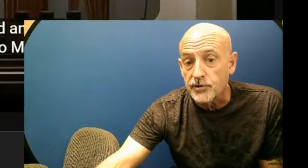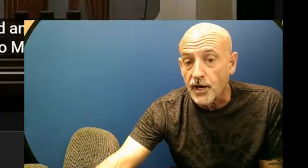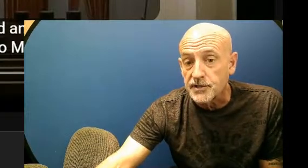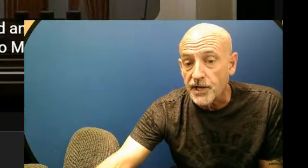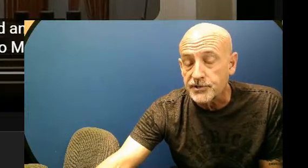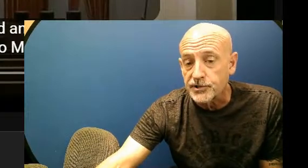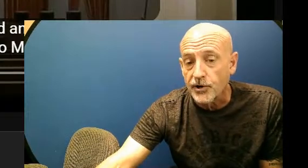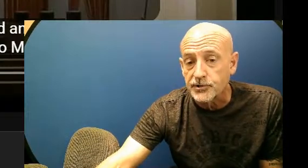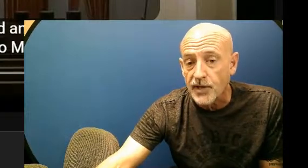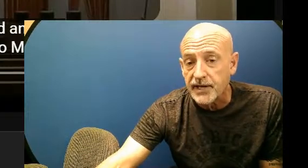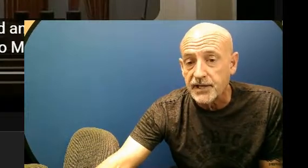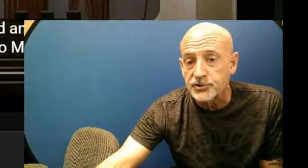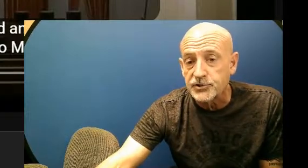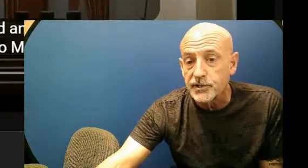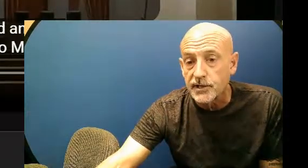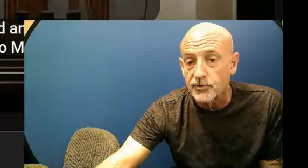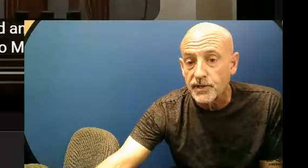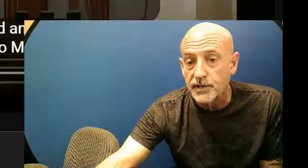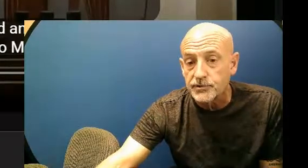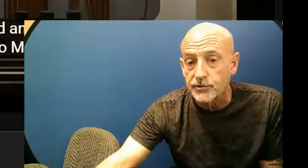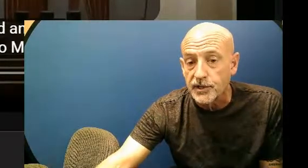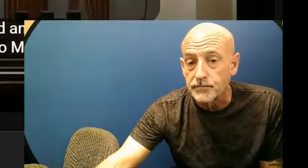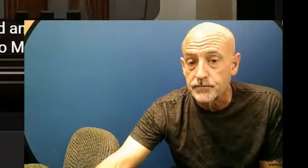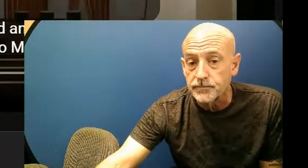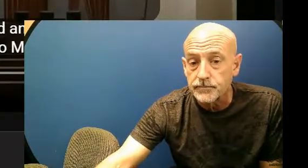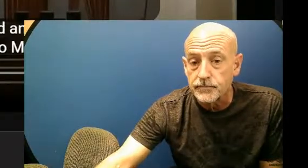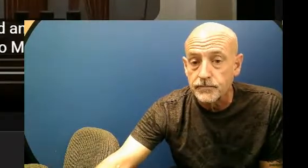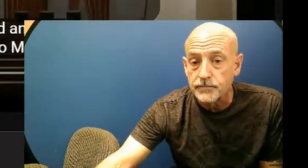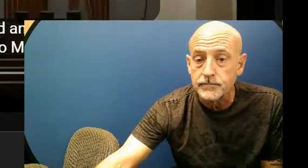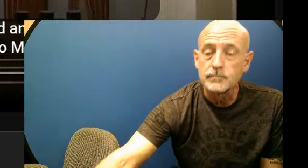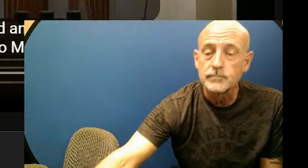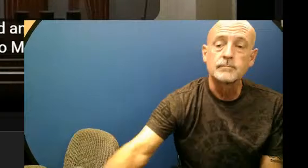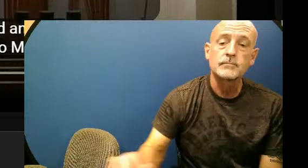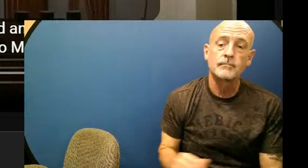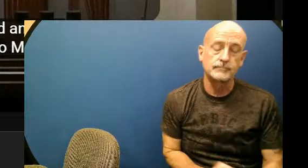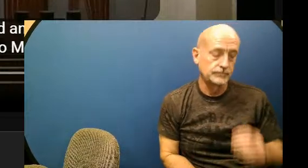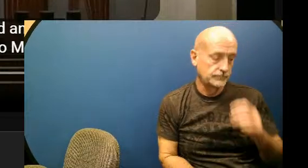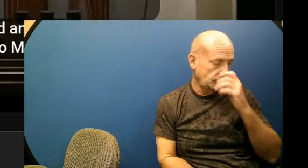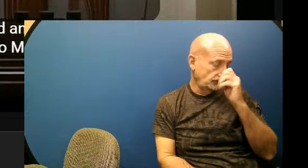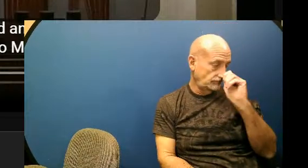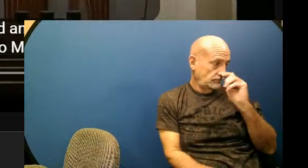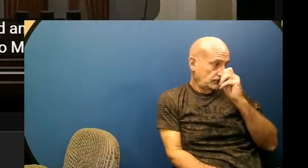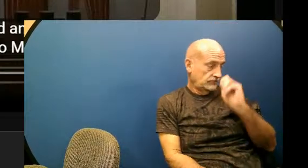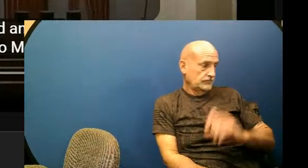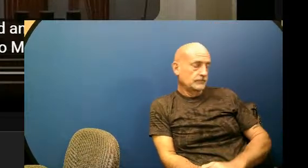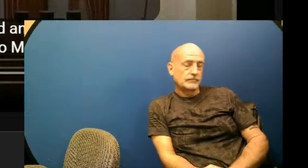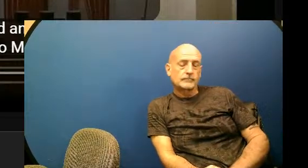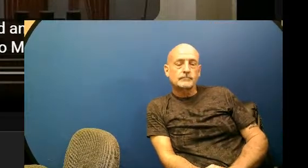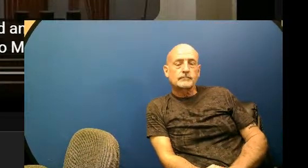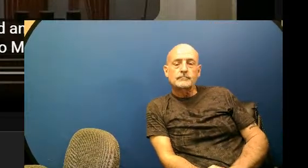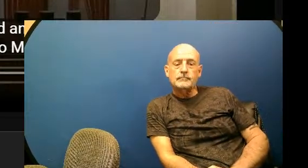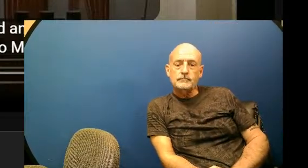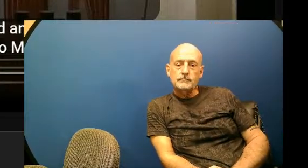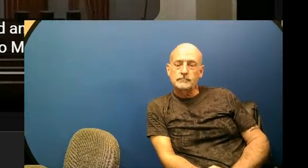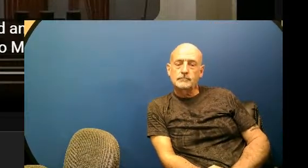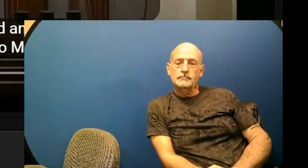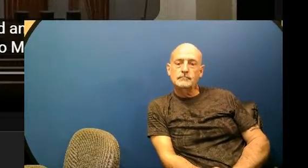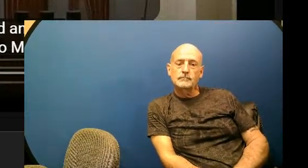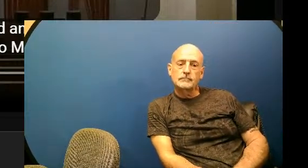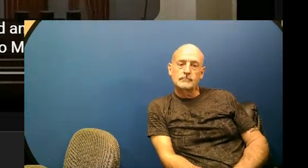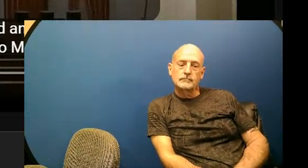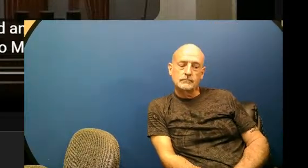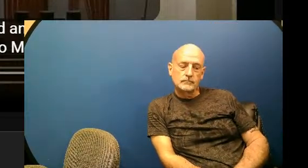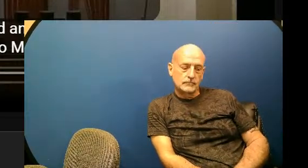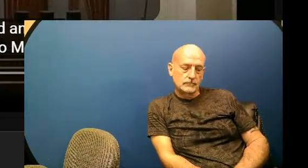they're not necessary. So that gets them into intermediate scrutiny. Go to CNN or Fox News and say, we're going to